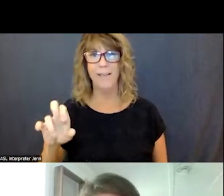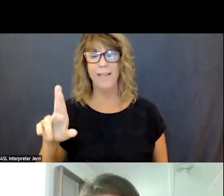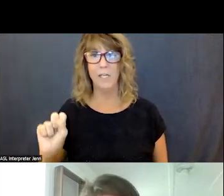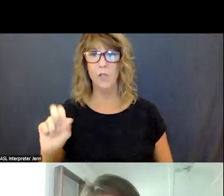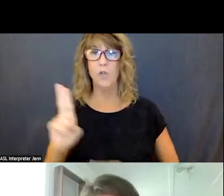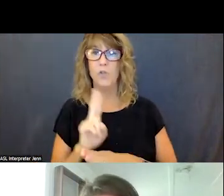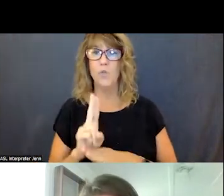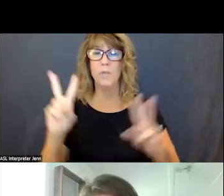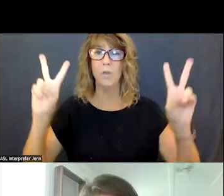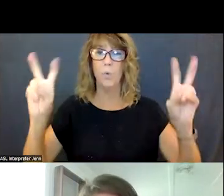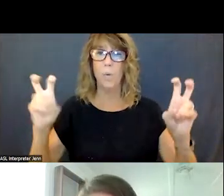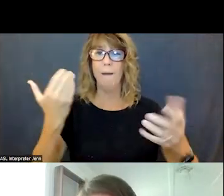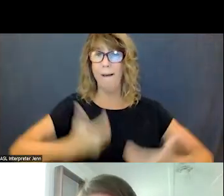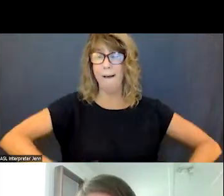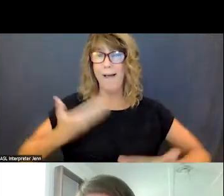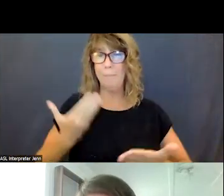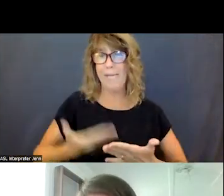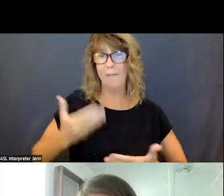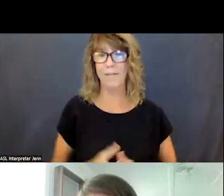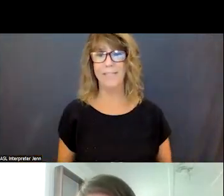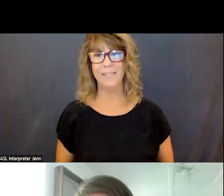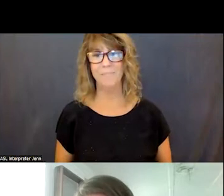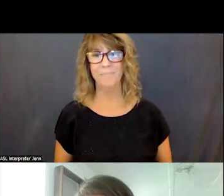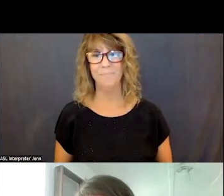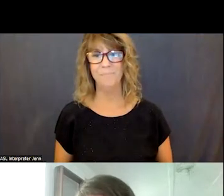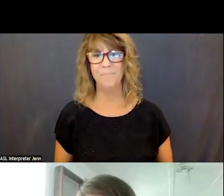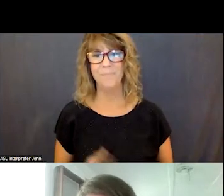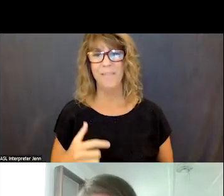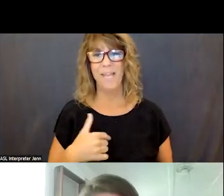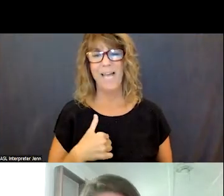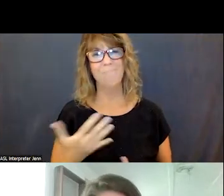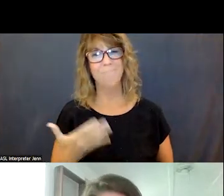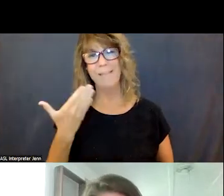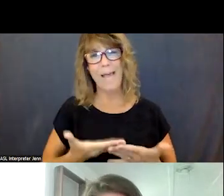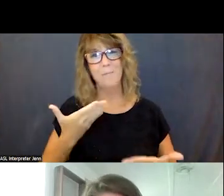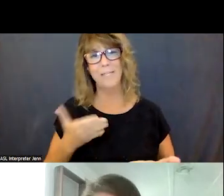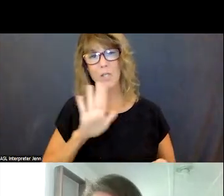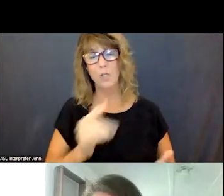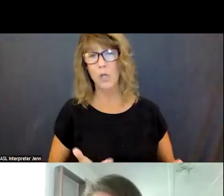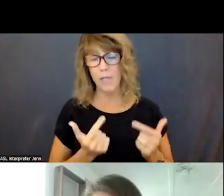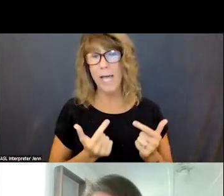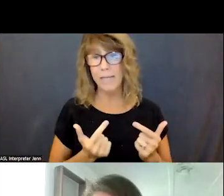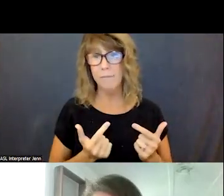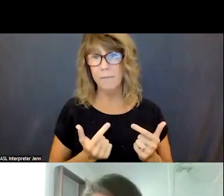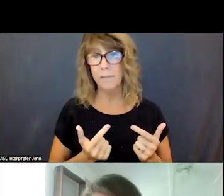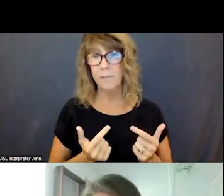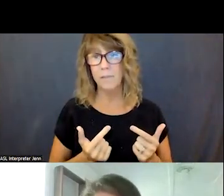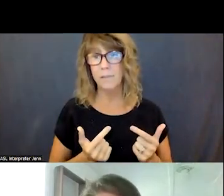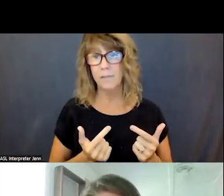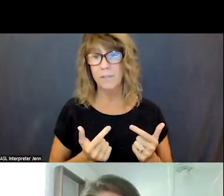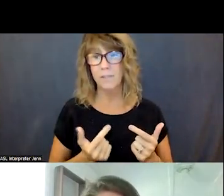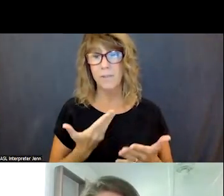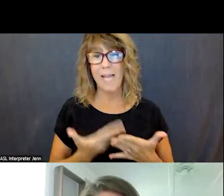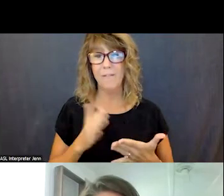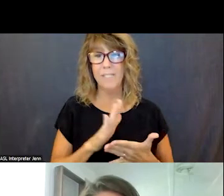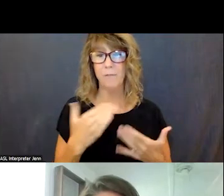so I have down here, you know, the evidence, because her life really evidence of